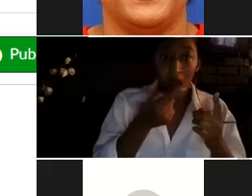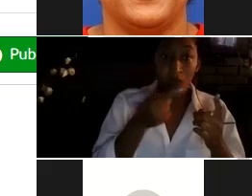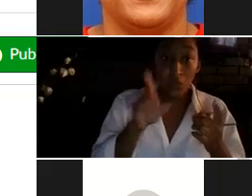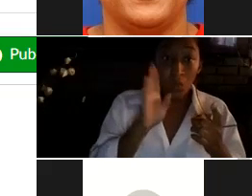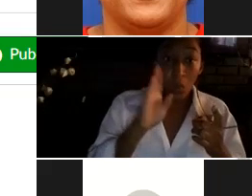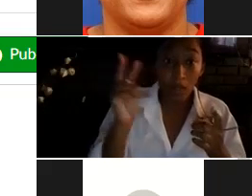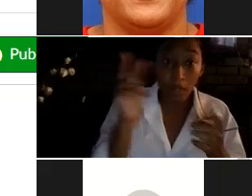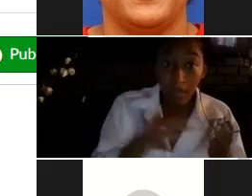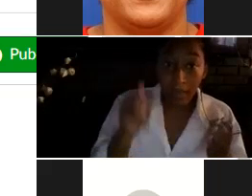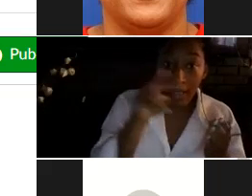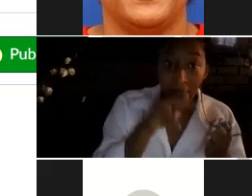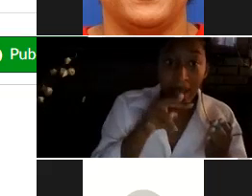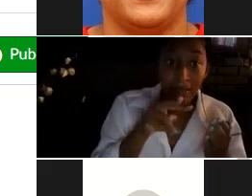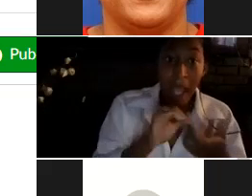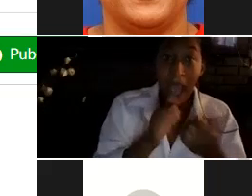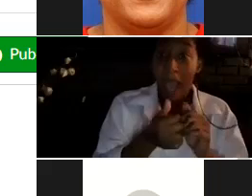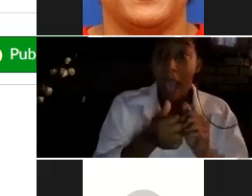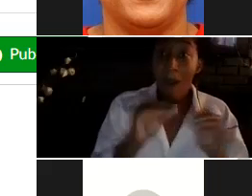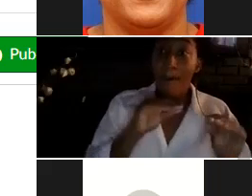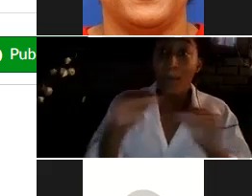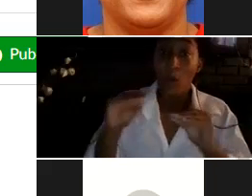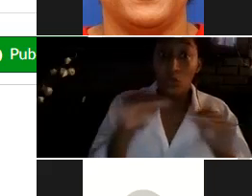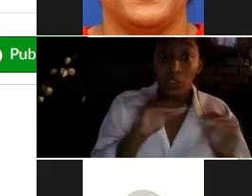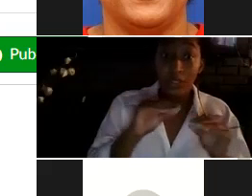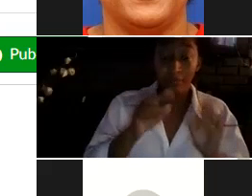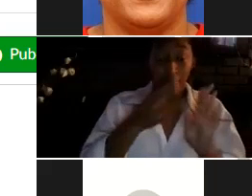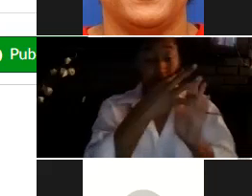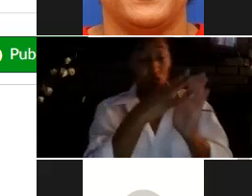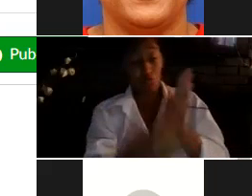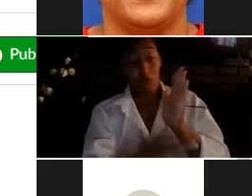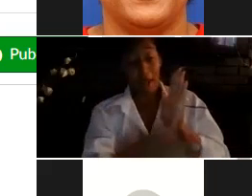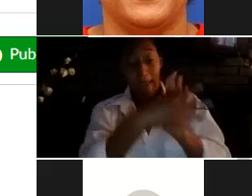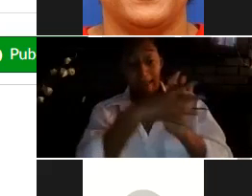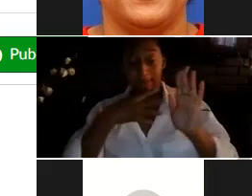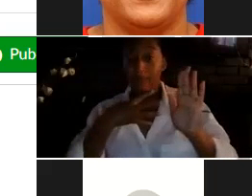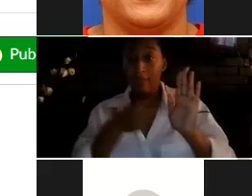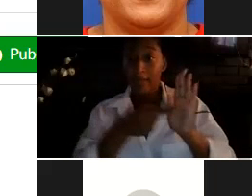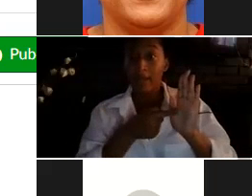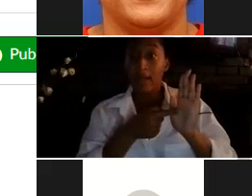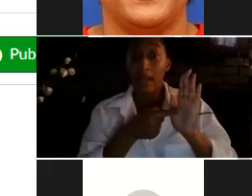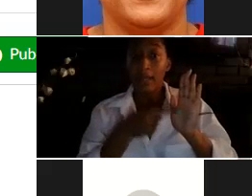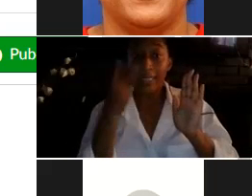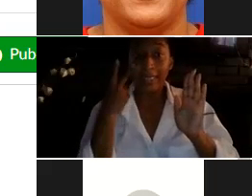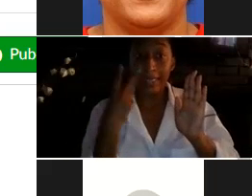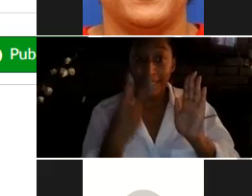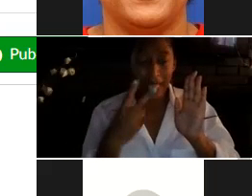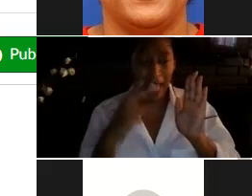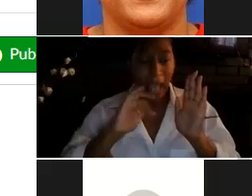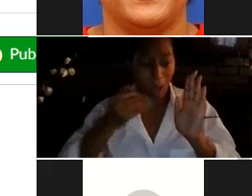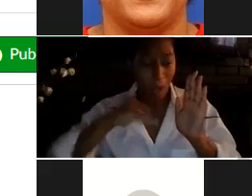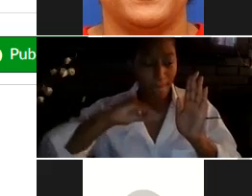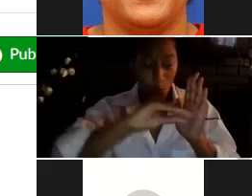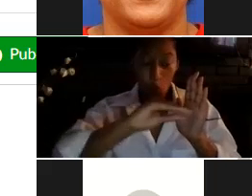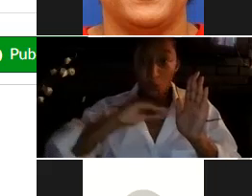fact, I have a really nice video that I'm going to be sharing with you so that you